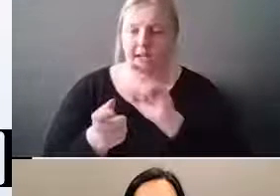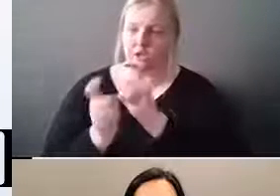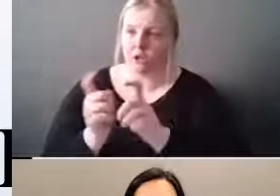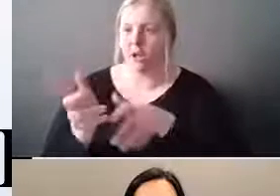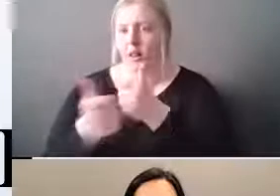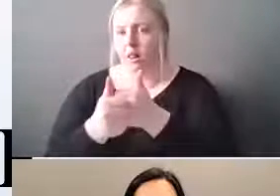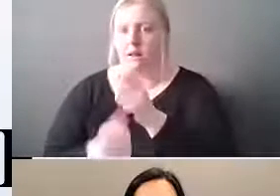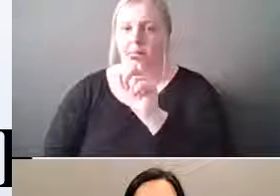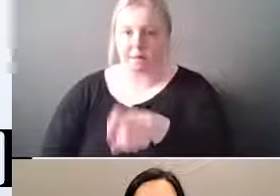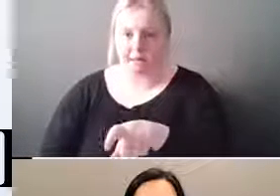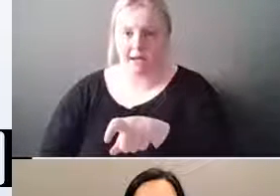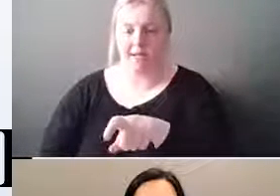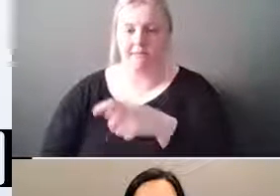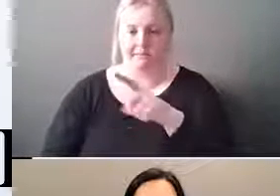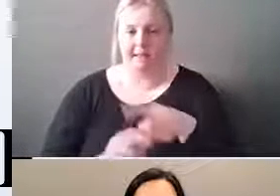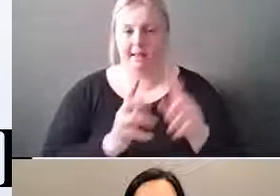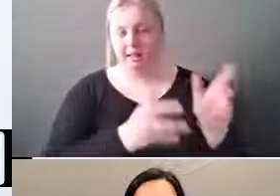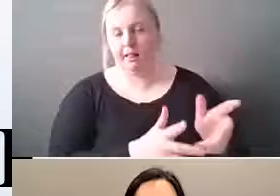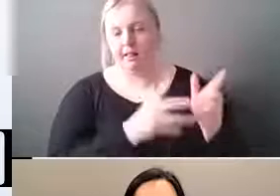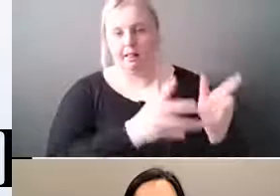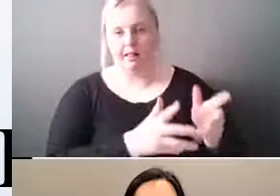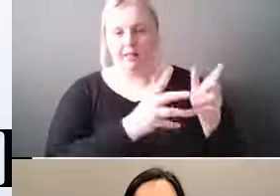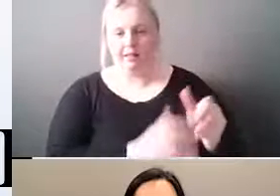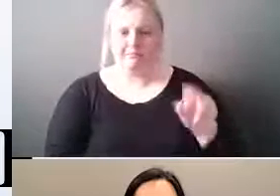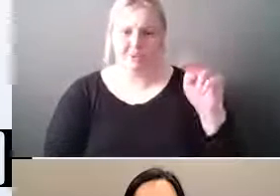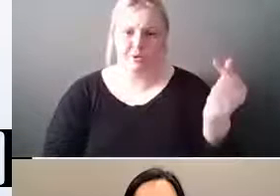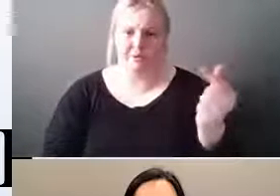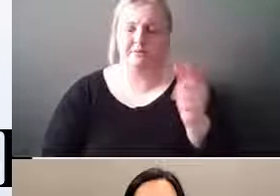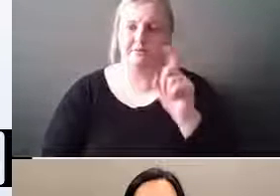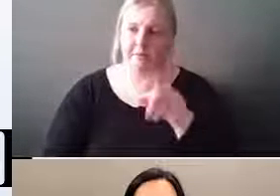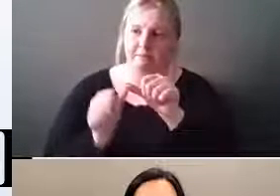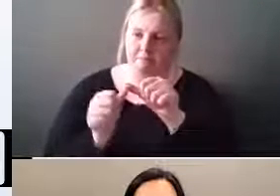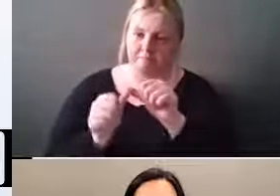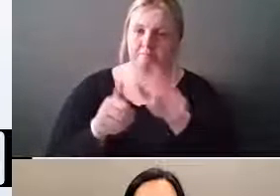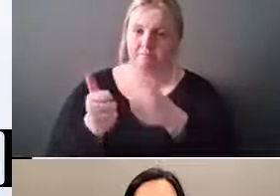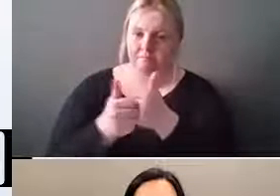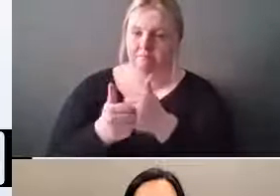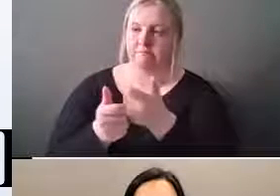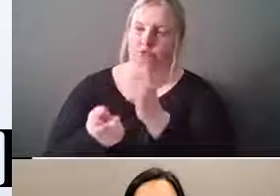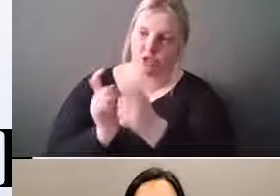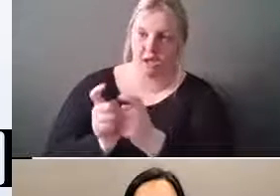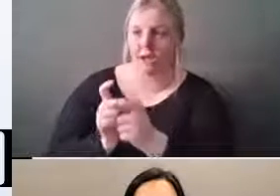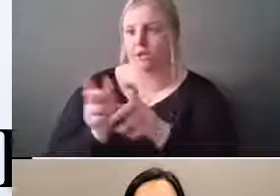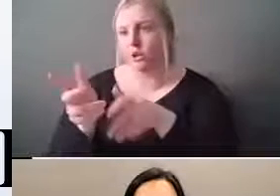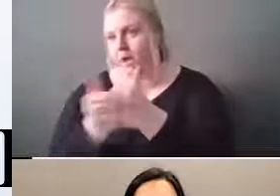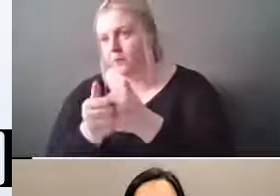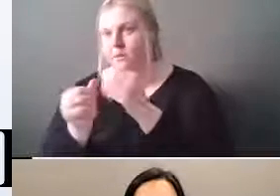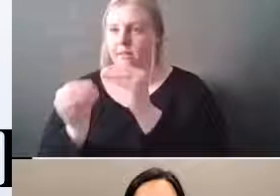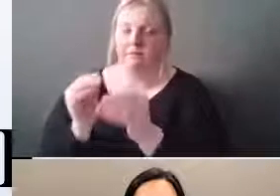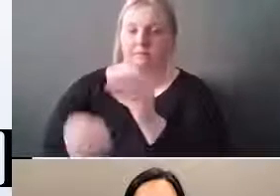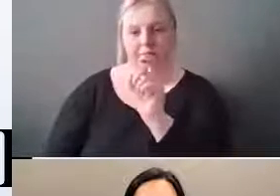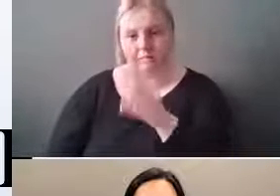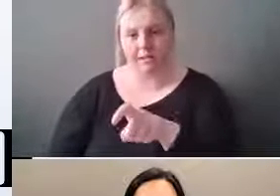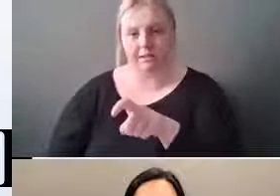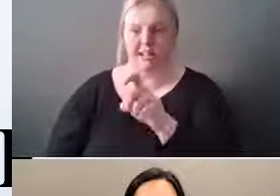put in a binder and collecting dust somewhere in someone's office. So it's something that will definitely need some kind of review,